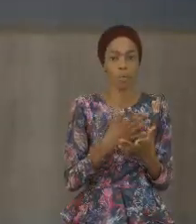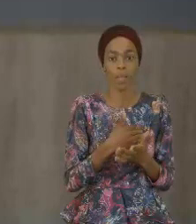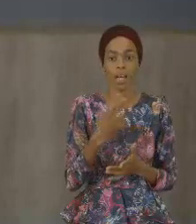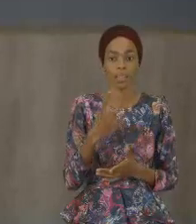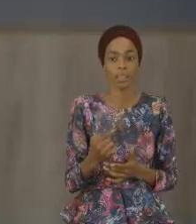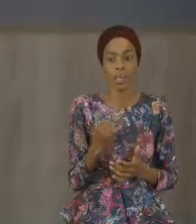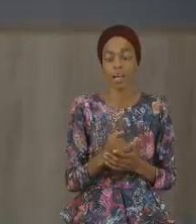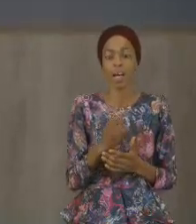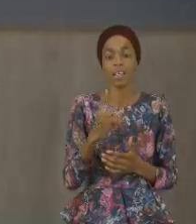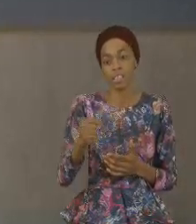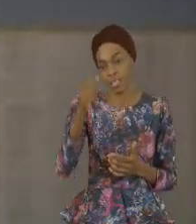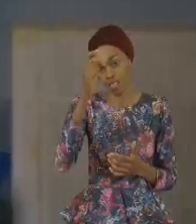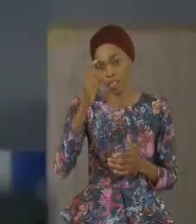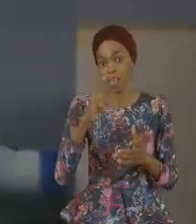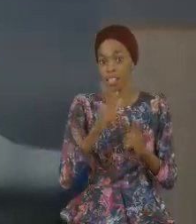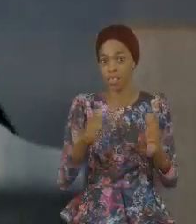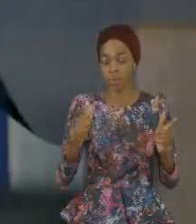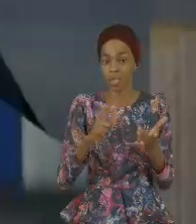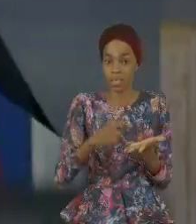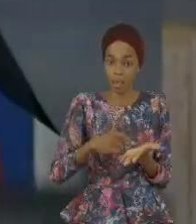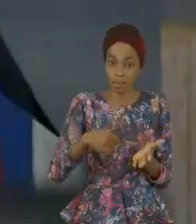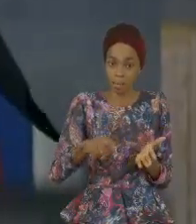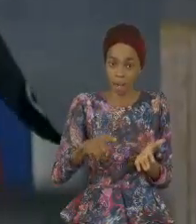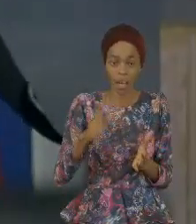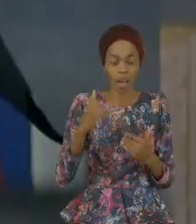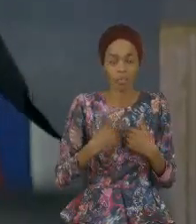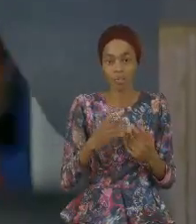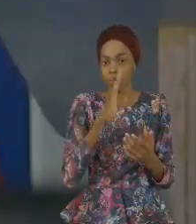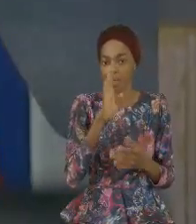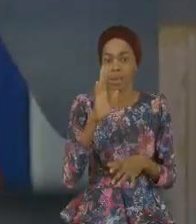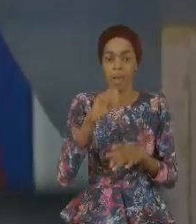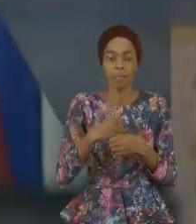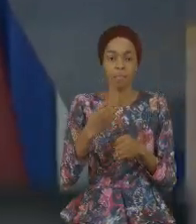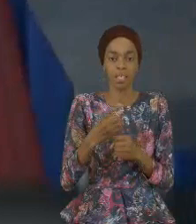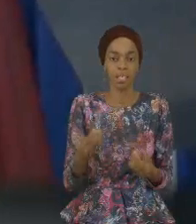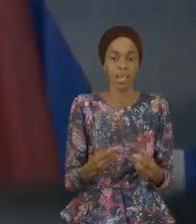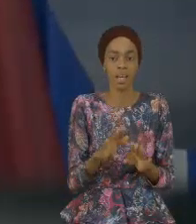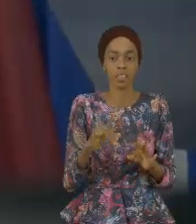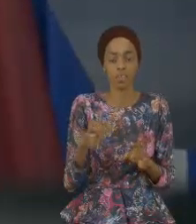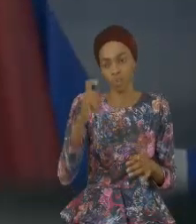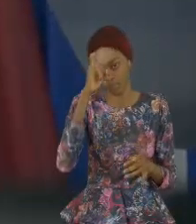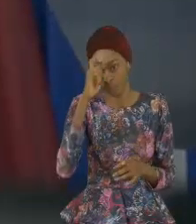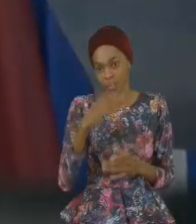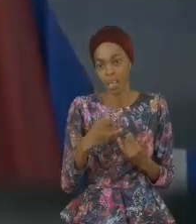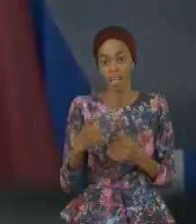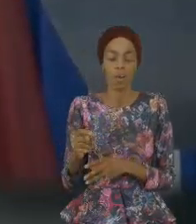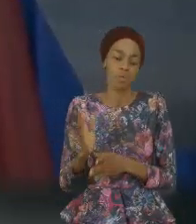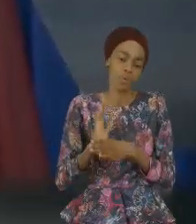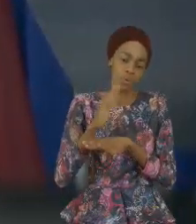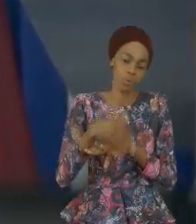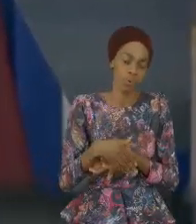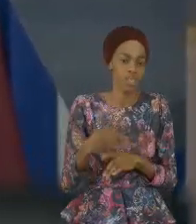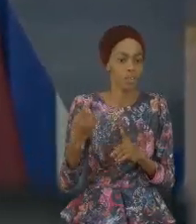mark has to be made on the land of Egypt. Now, we've crossed over from the land of Egypt.